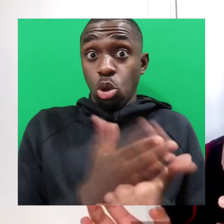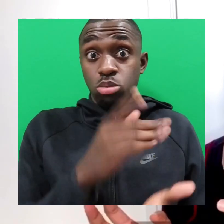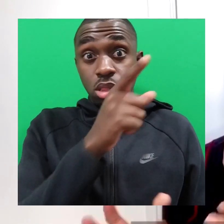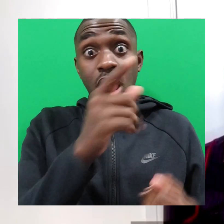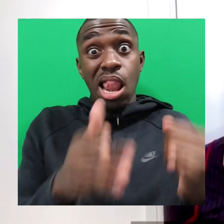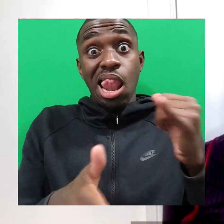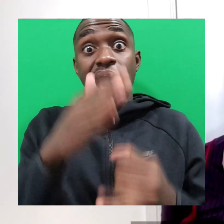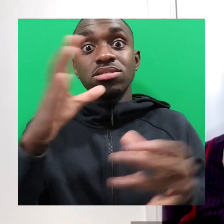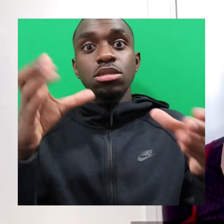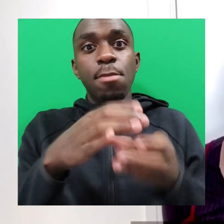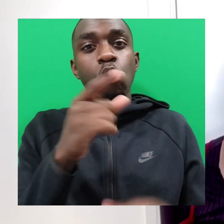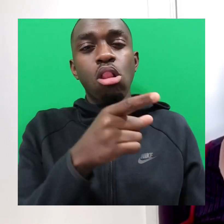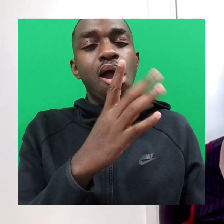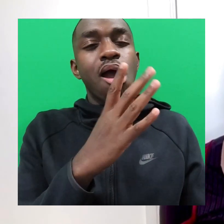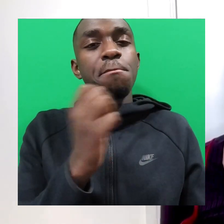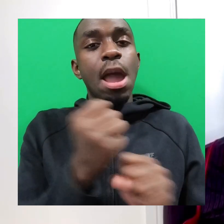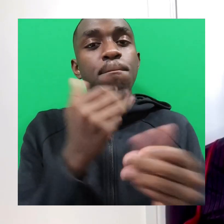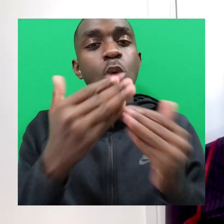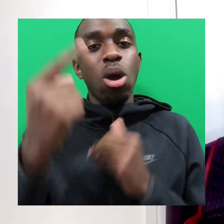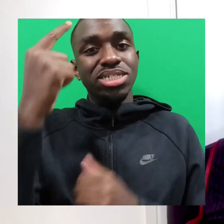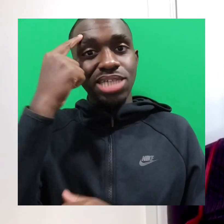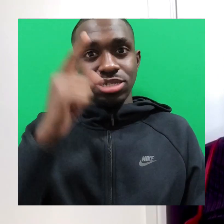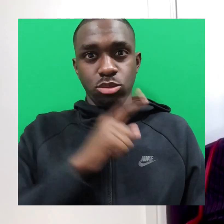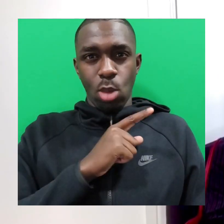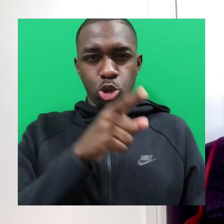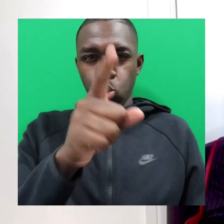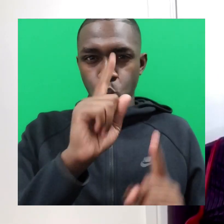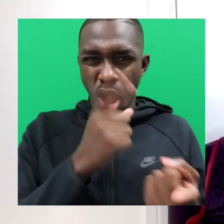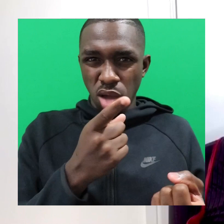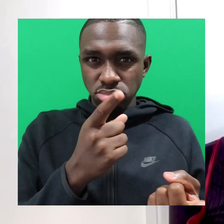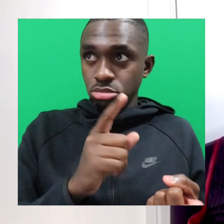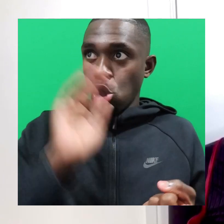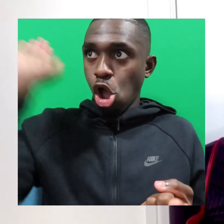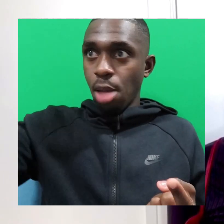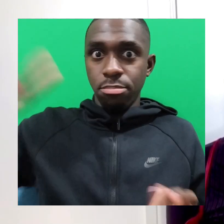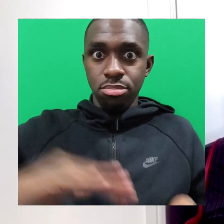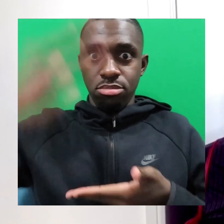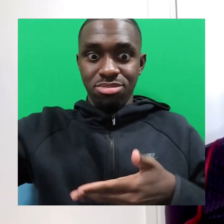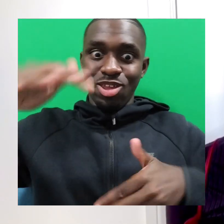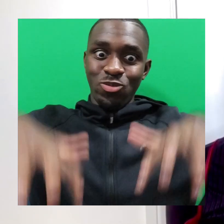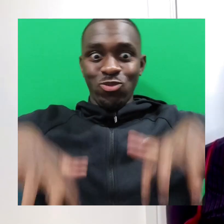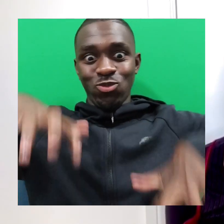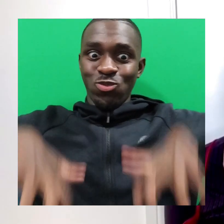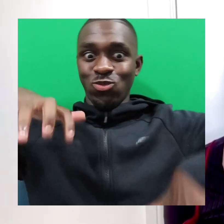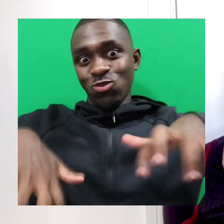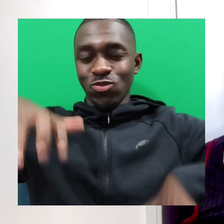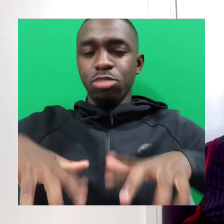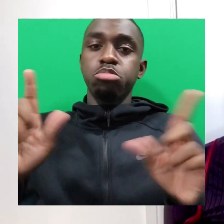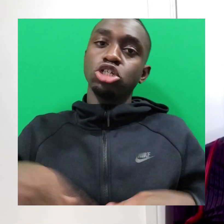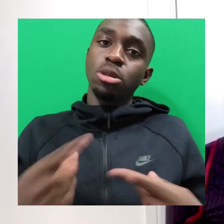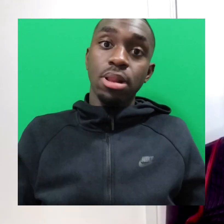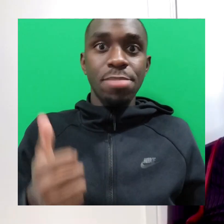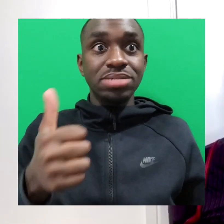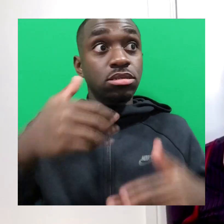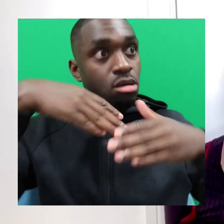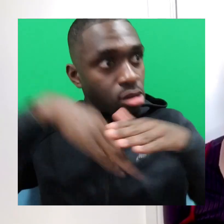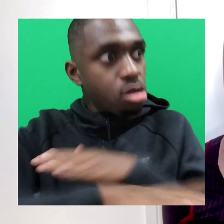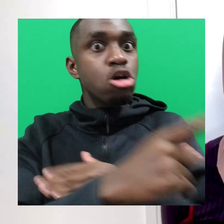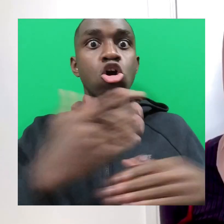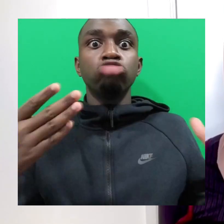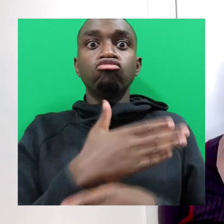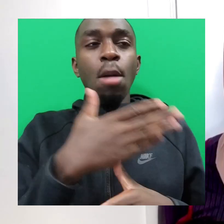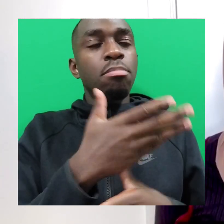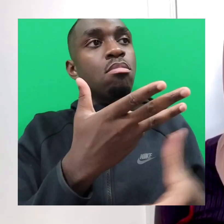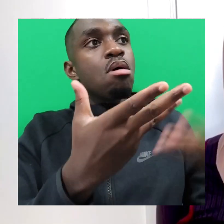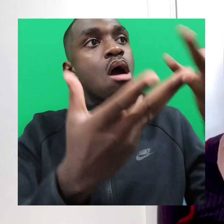was taught on the job. So the last module was Agile Methodology, and it kind of makes sense